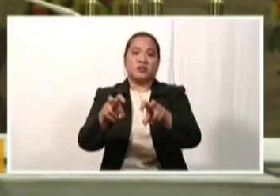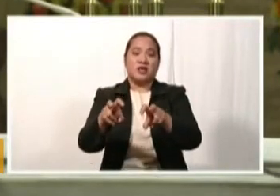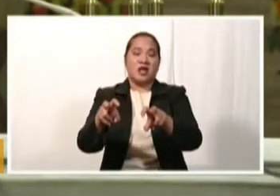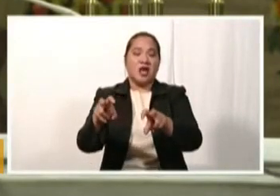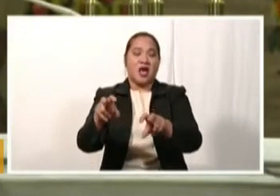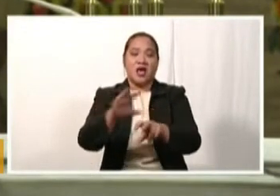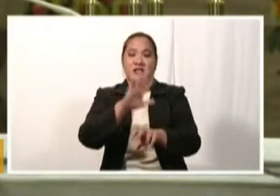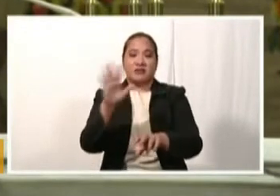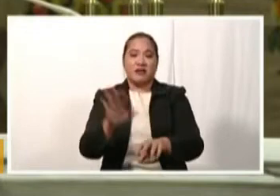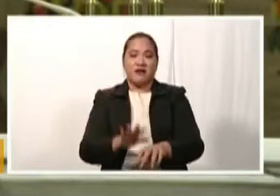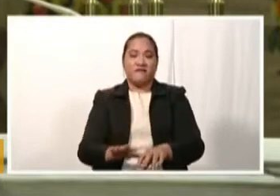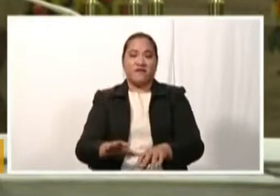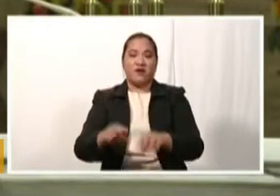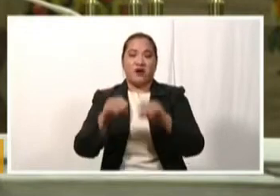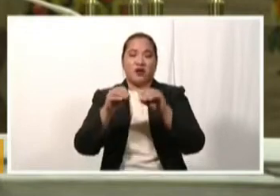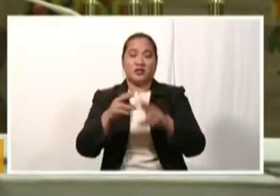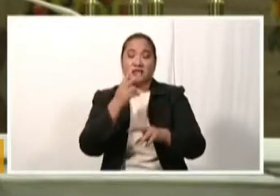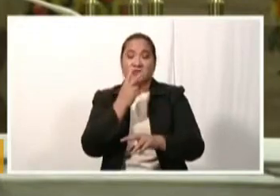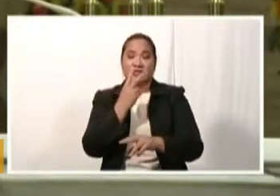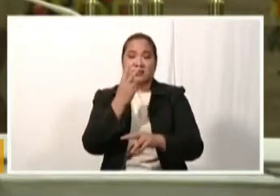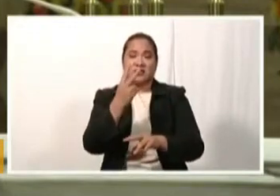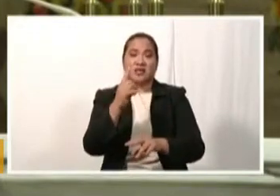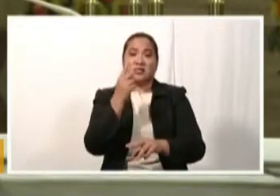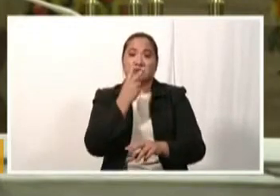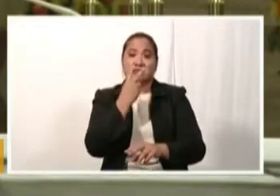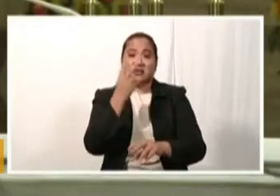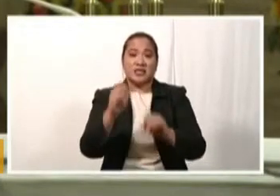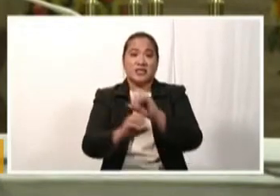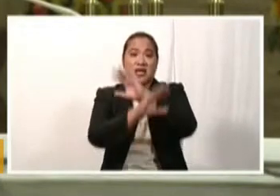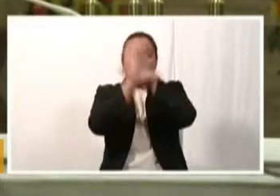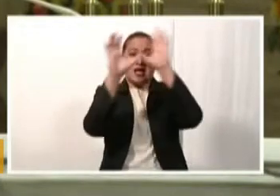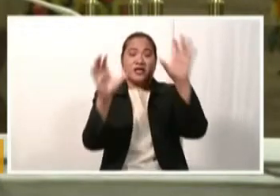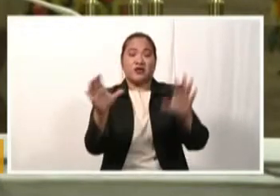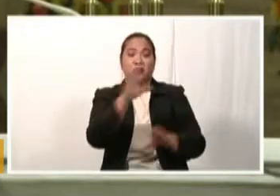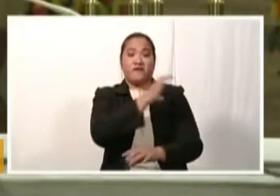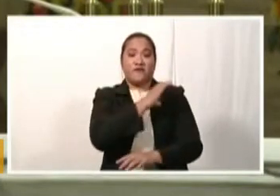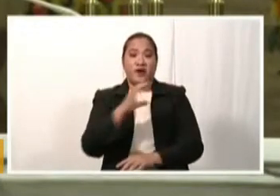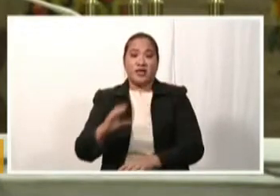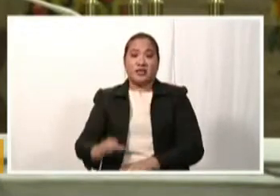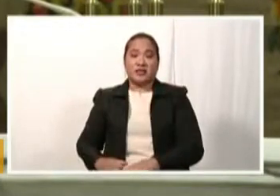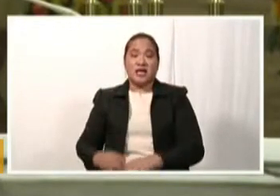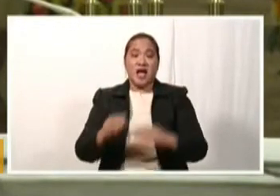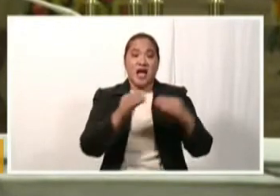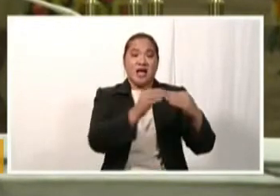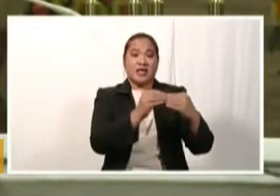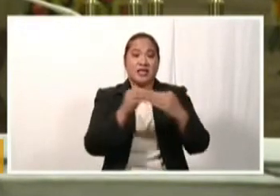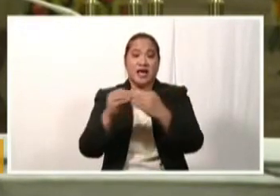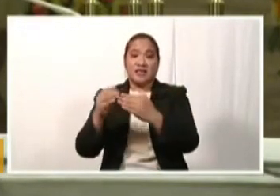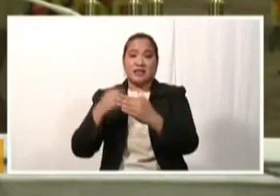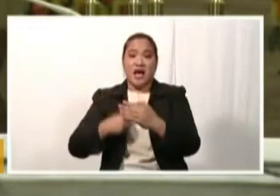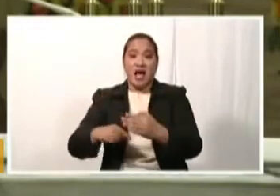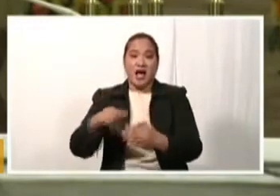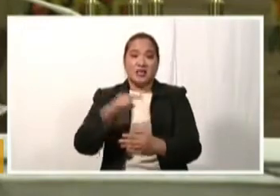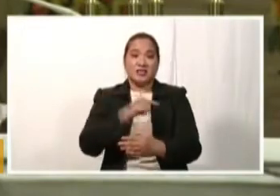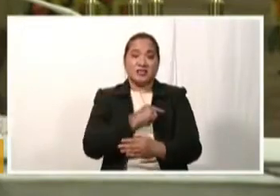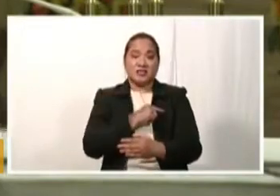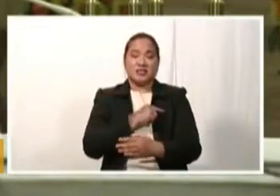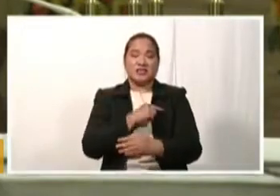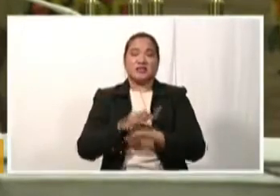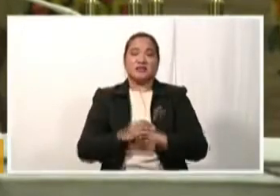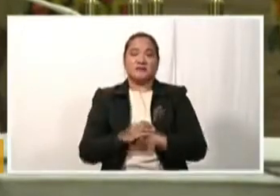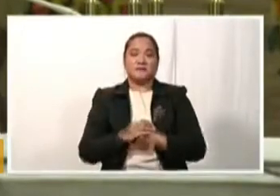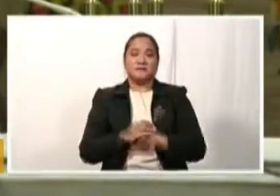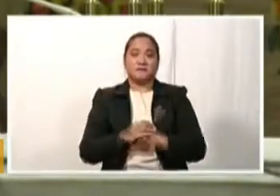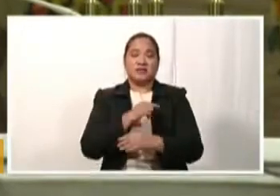lose sight of the light of Christ that guides us along the way.